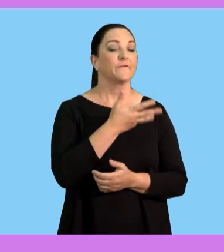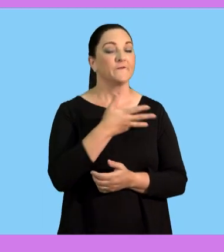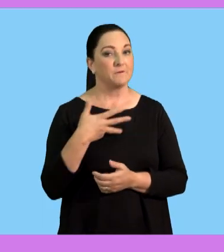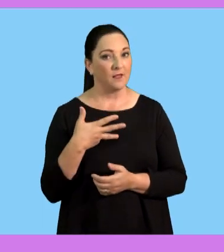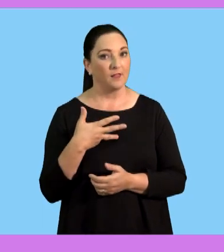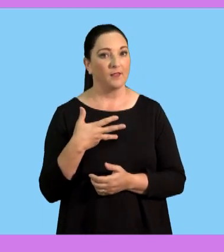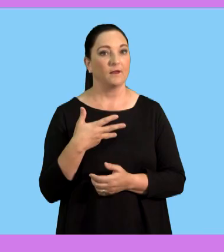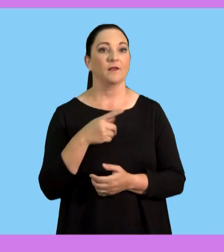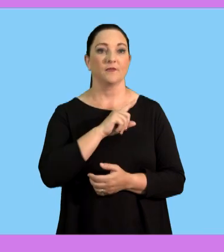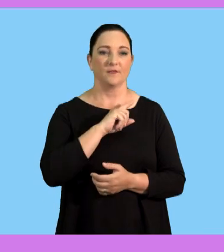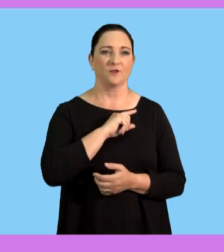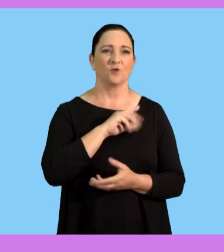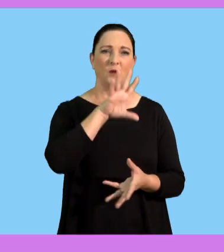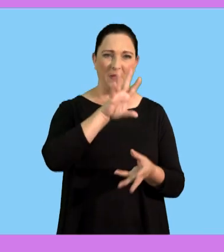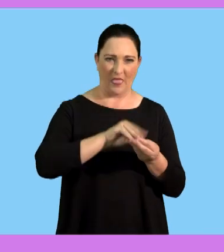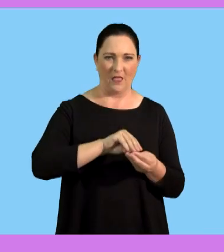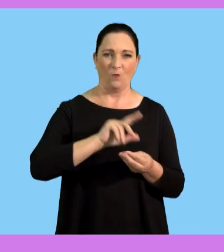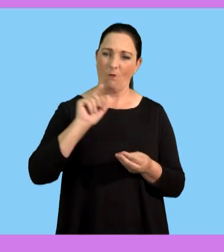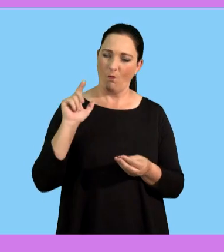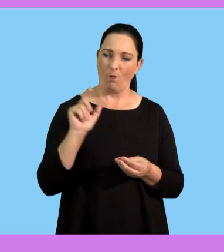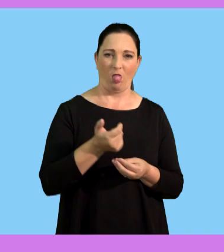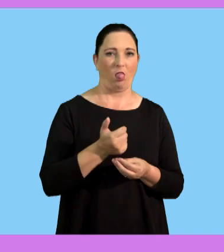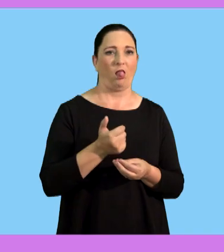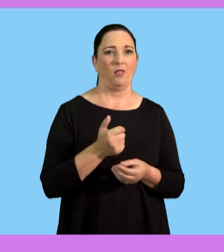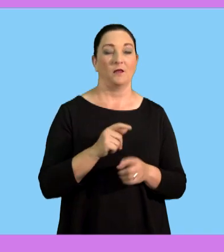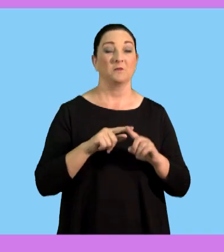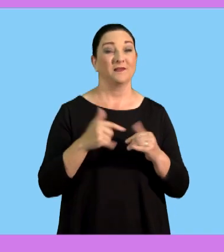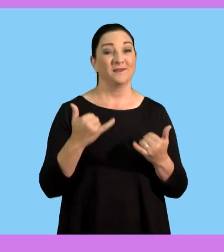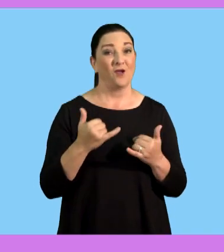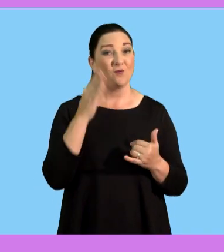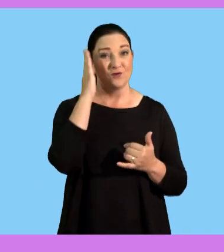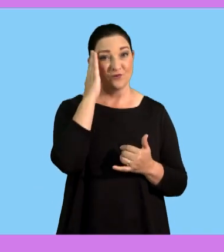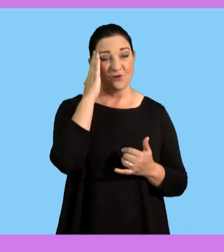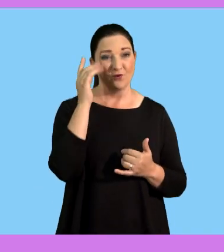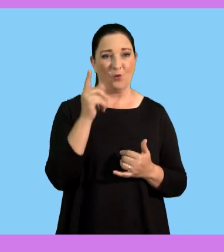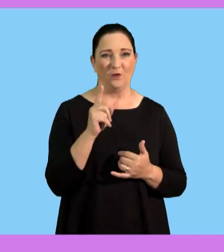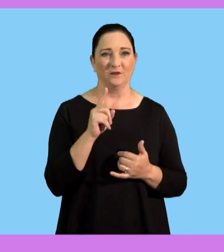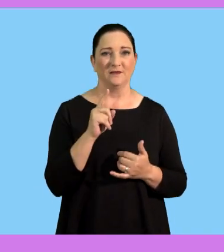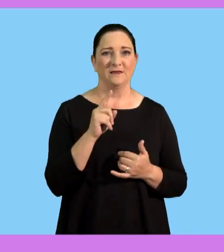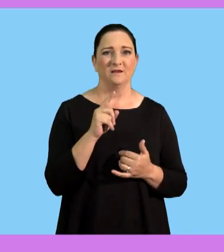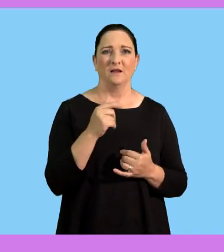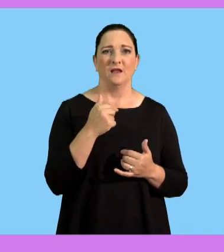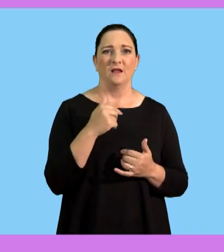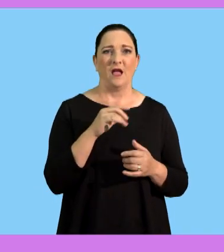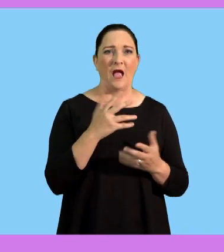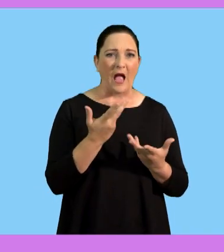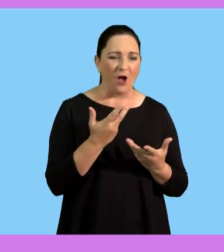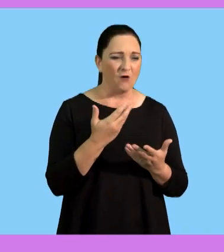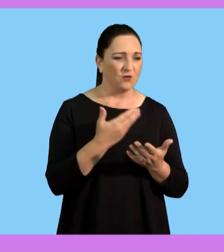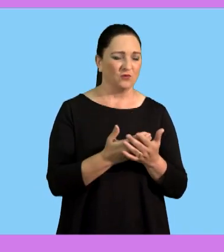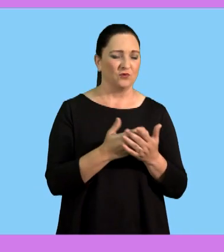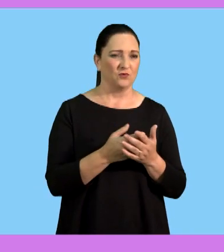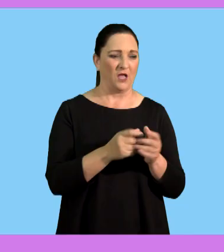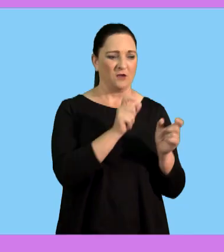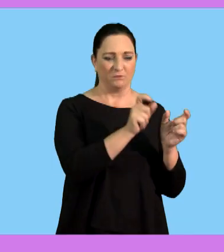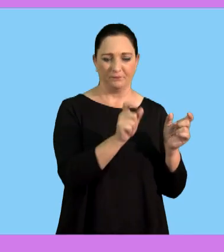what will I do now? I will add all these numbers together, right? And please note, there's no specific order in which you will